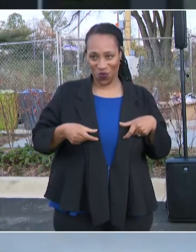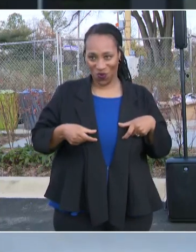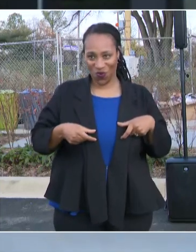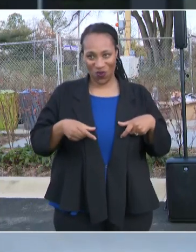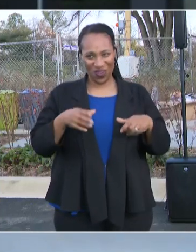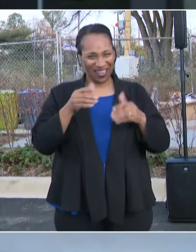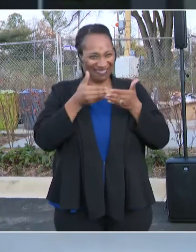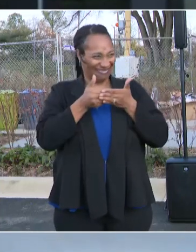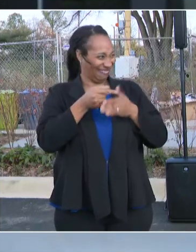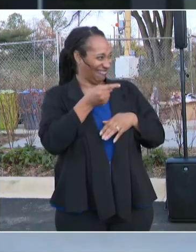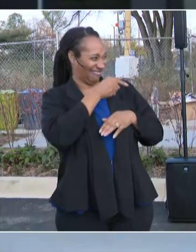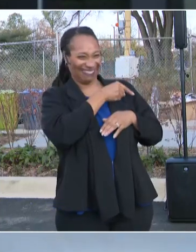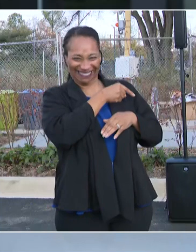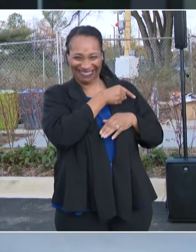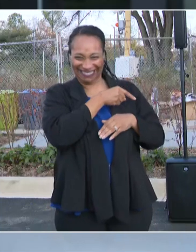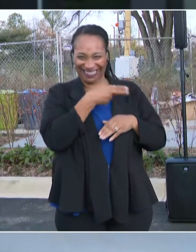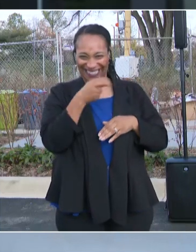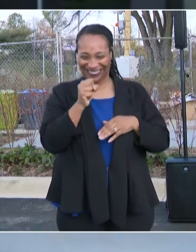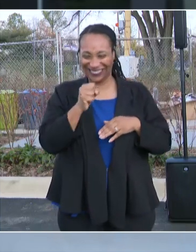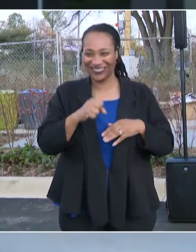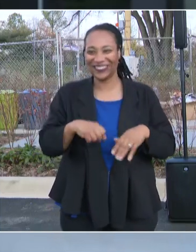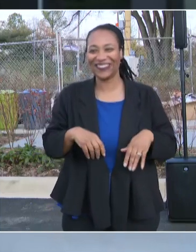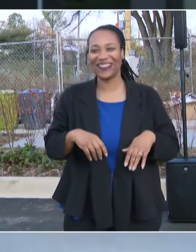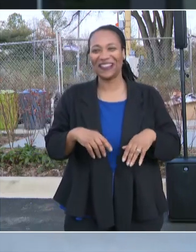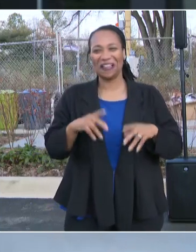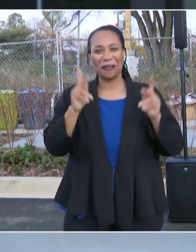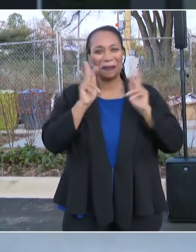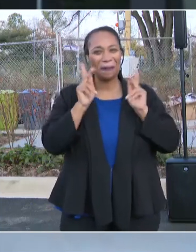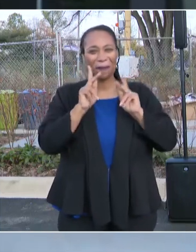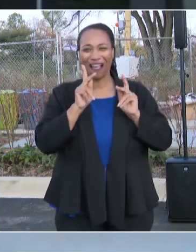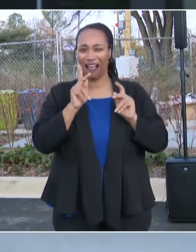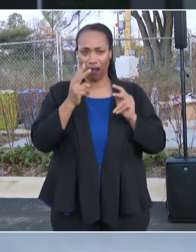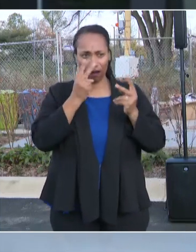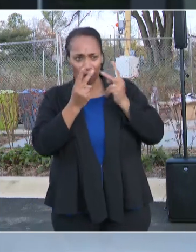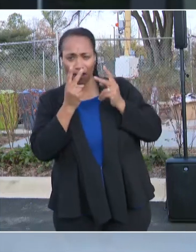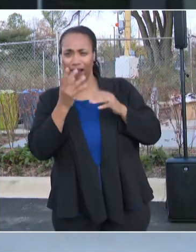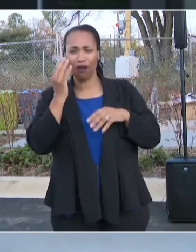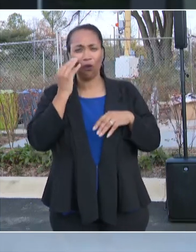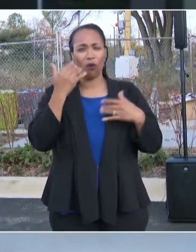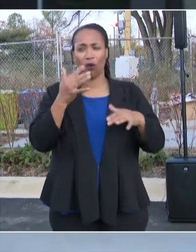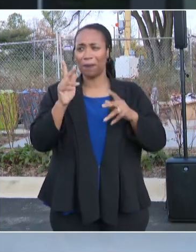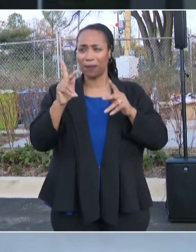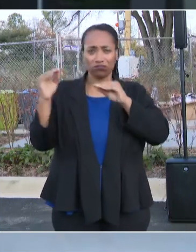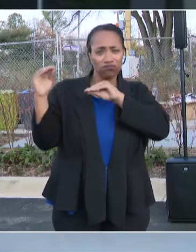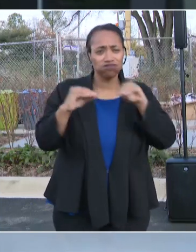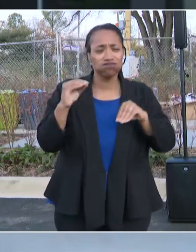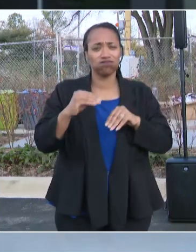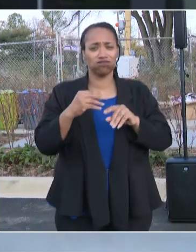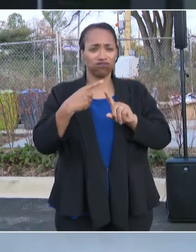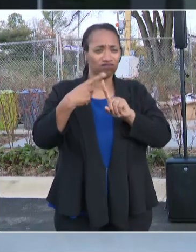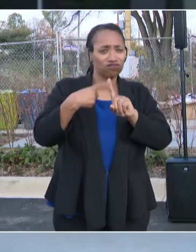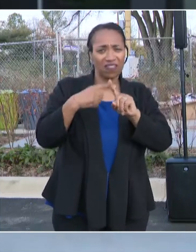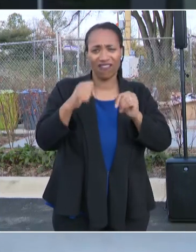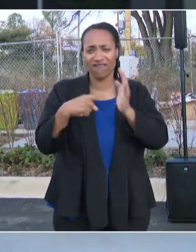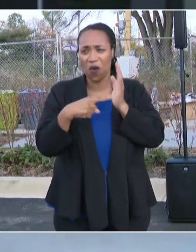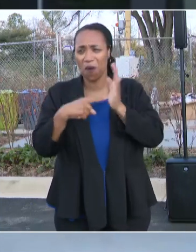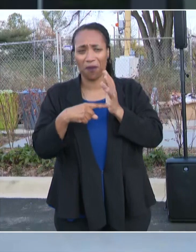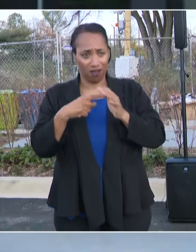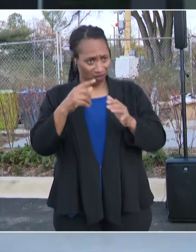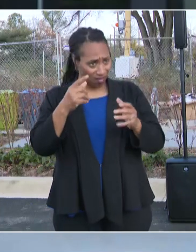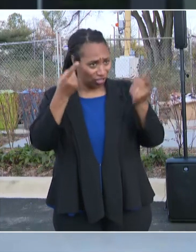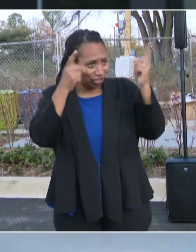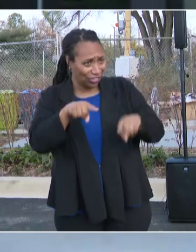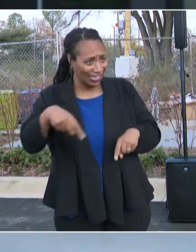live here, stay here, and eventually own here. Say amen? Because part of this vision is to create not just renters,